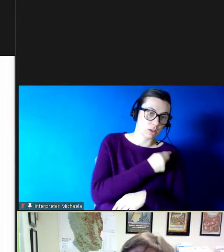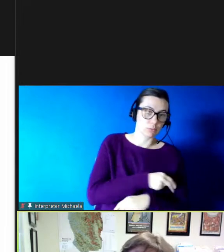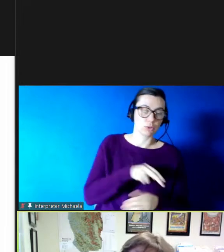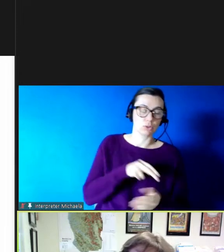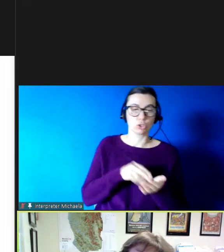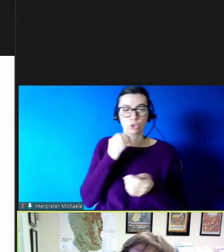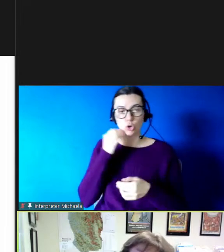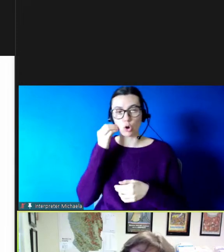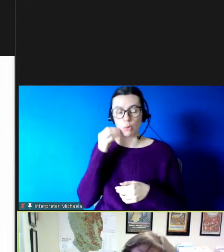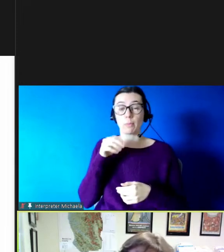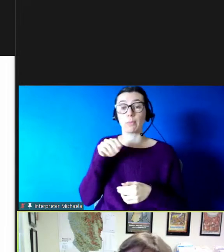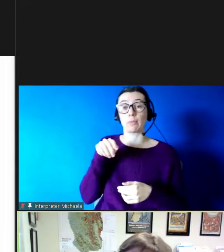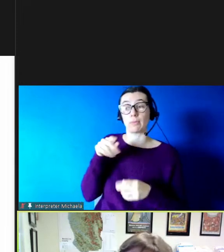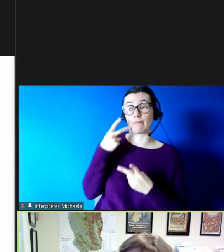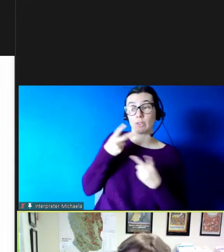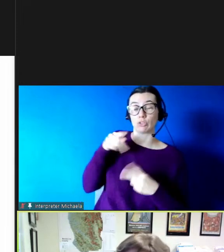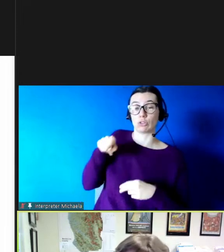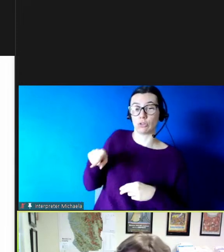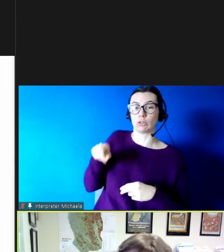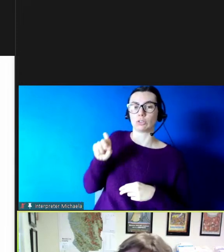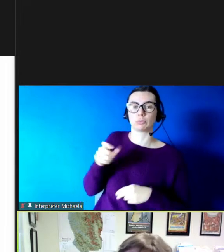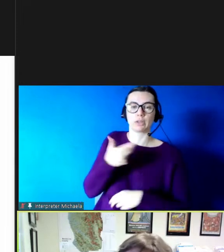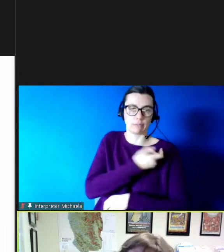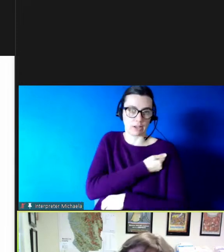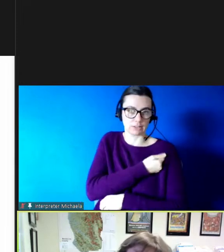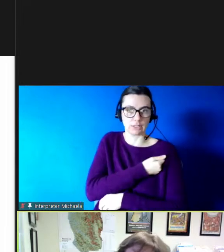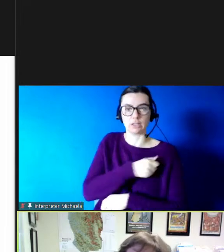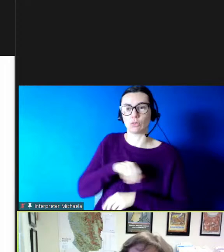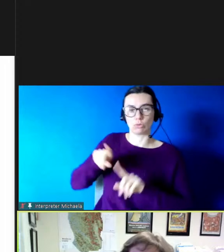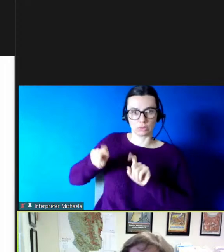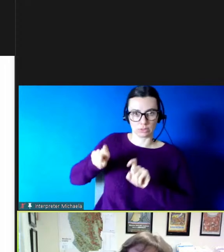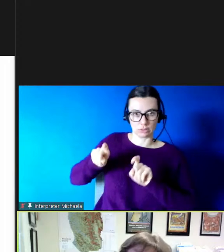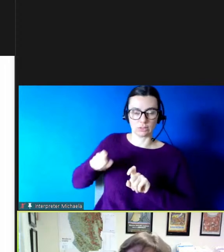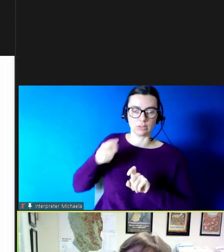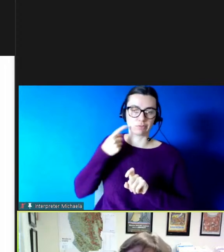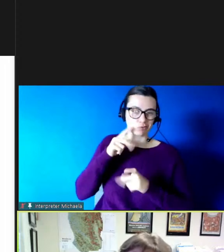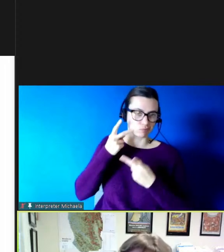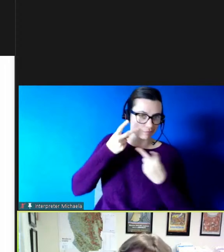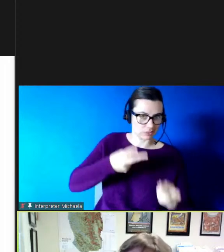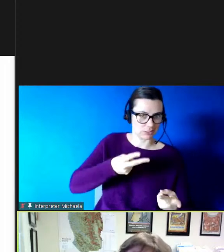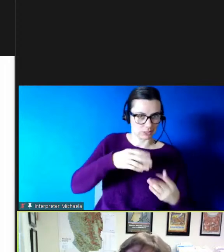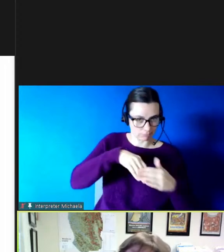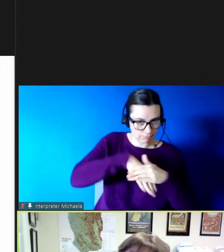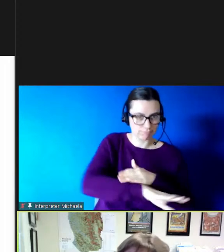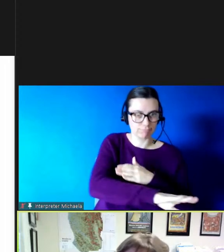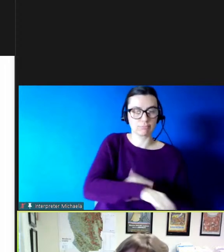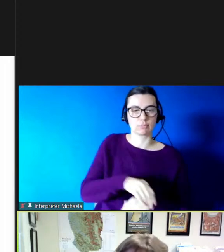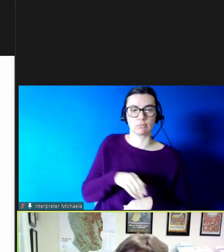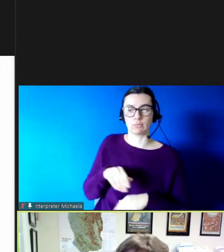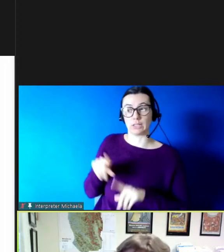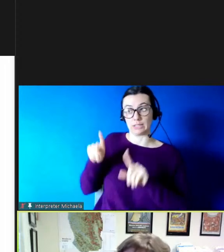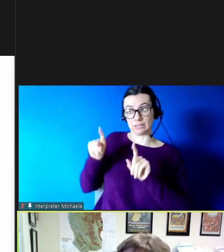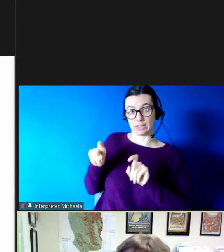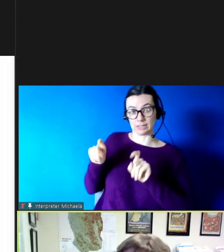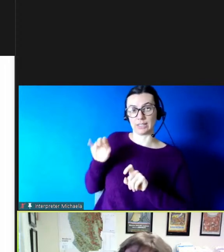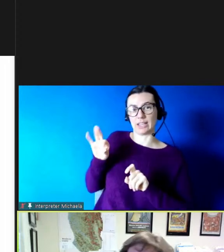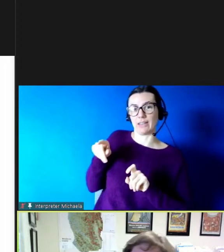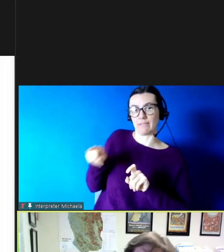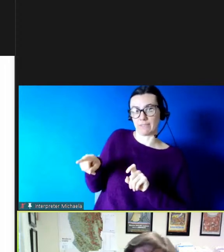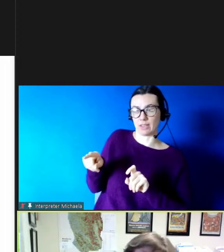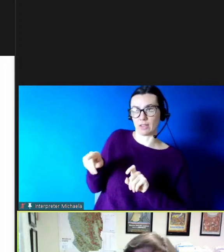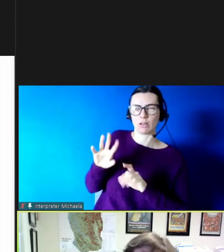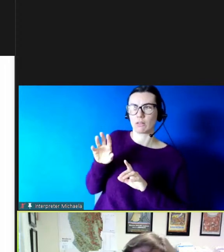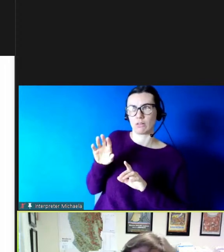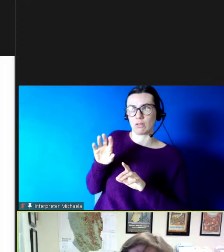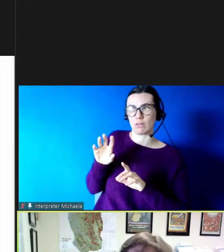and tested to be able to visit indoors. Tested if they need to visit. If they're only tested,